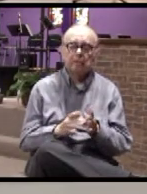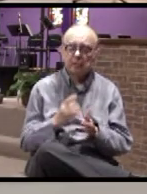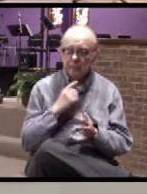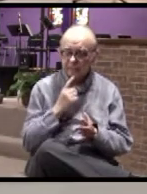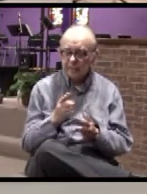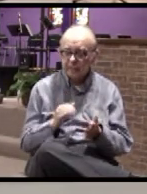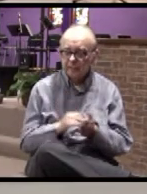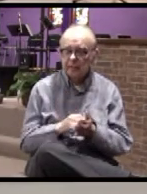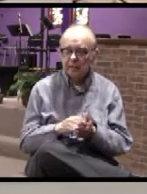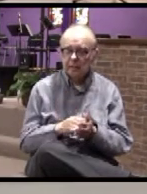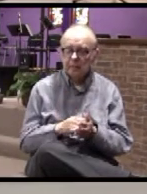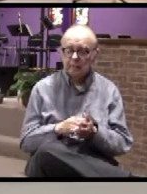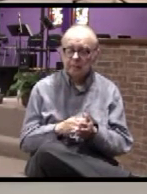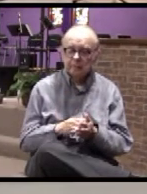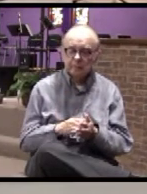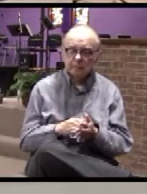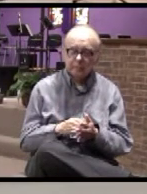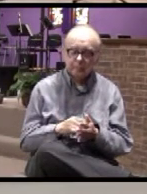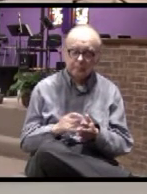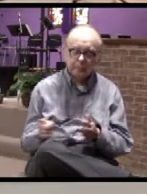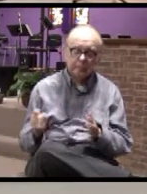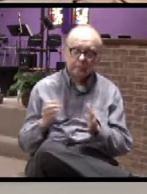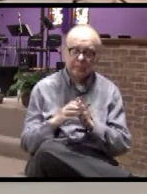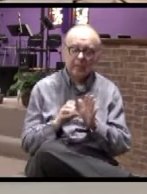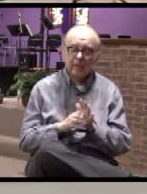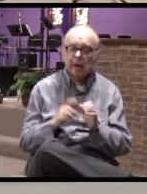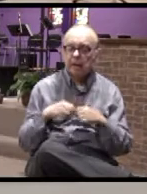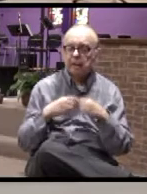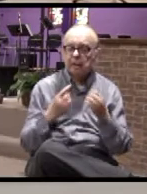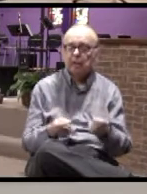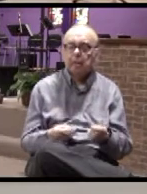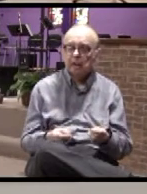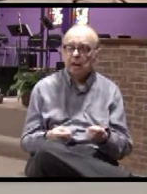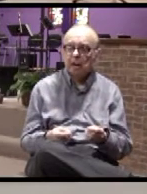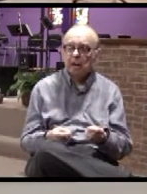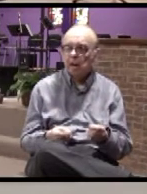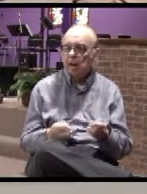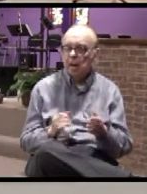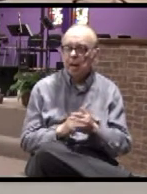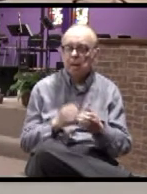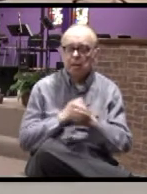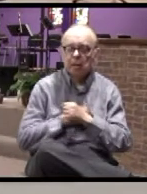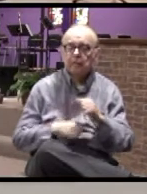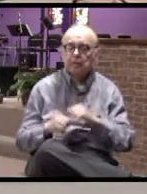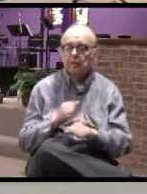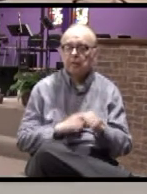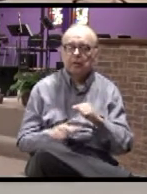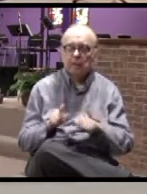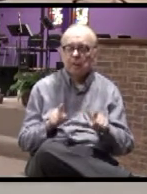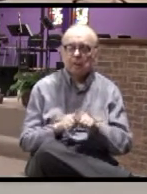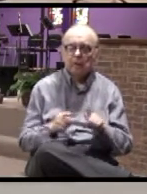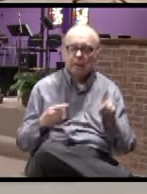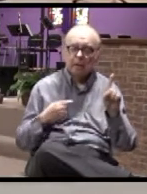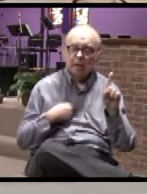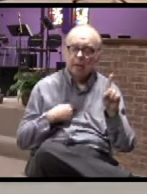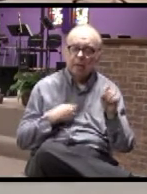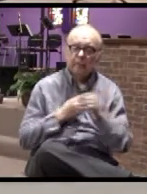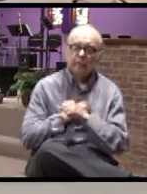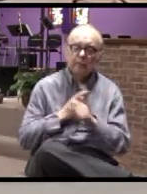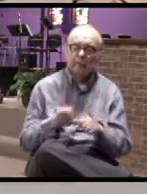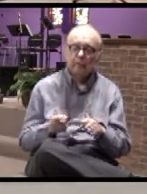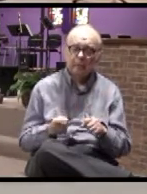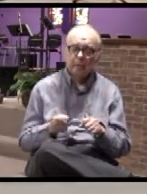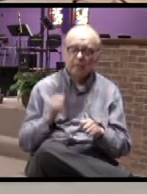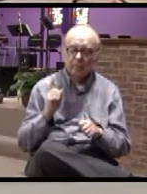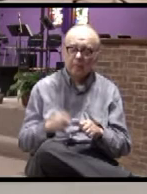this. He says, listen, there's a new command that I give you. And he says, that is love one another as I have loved you. So